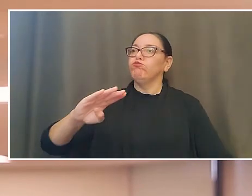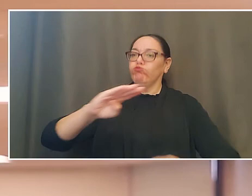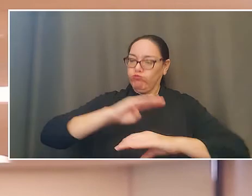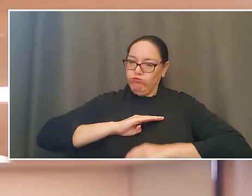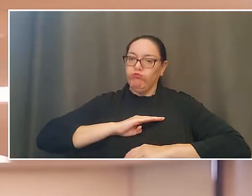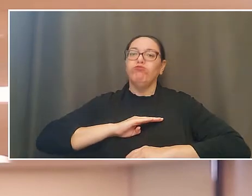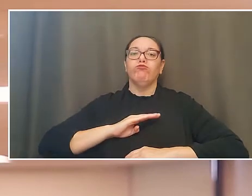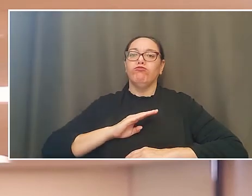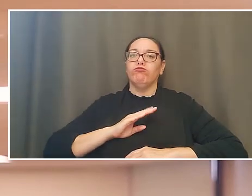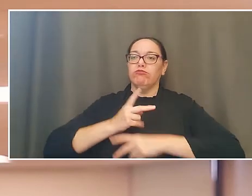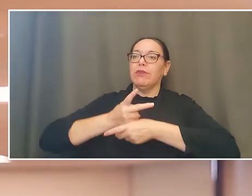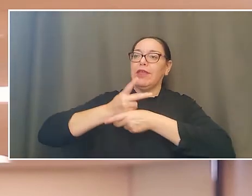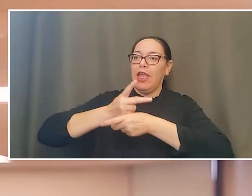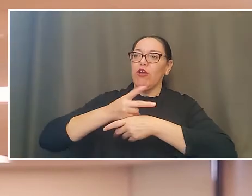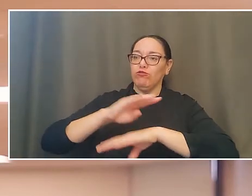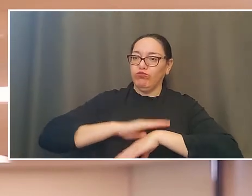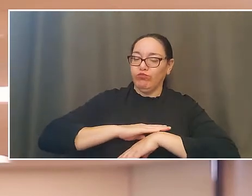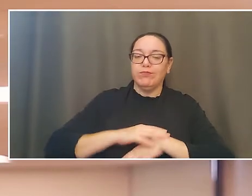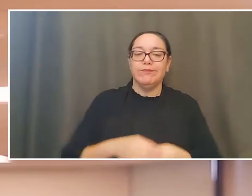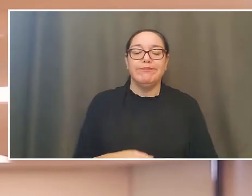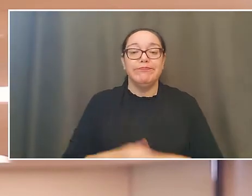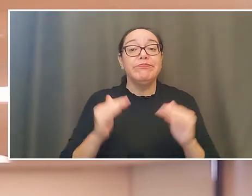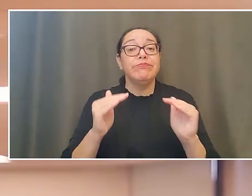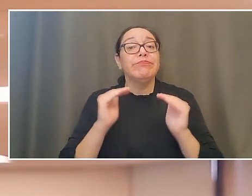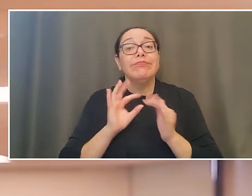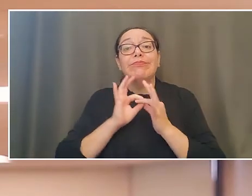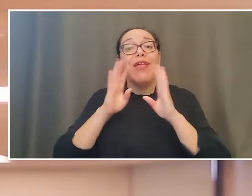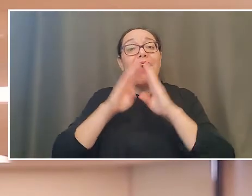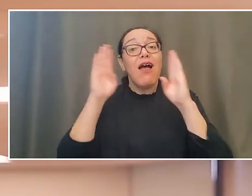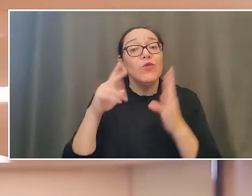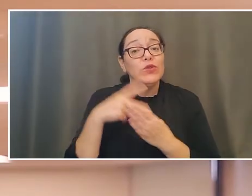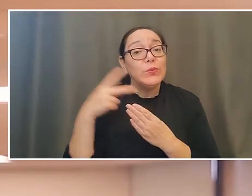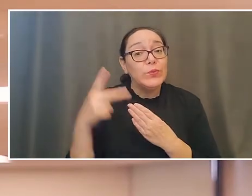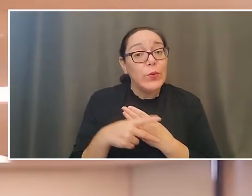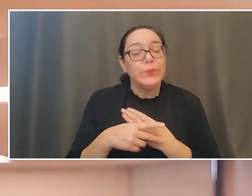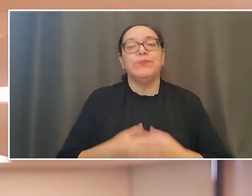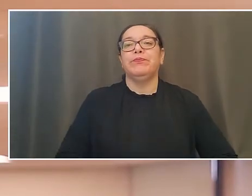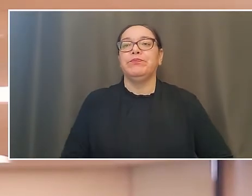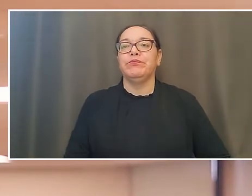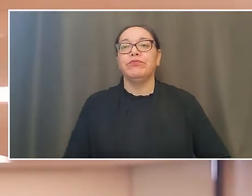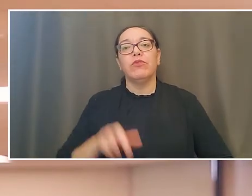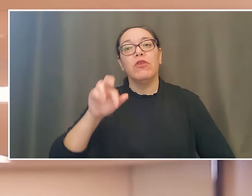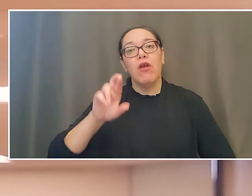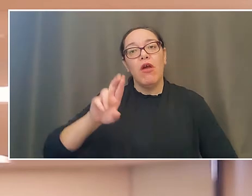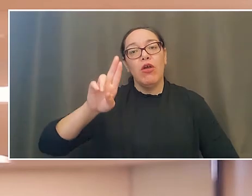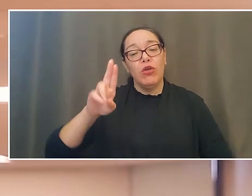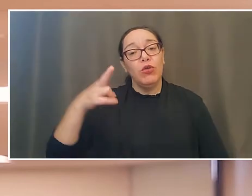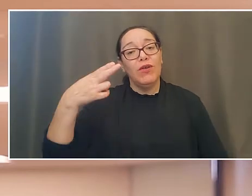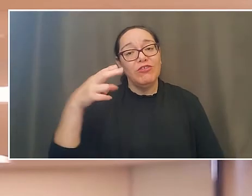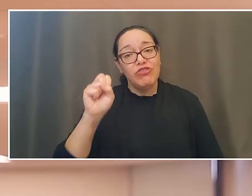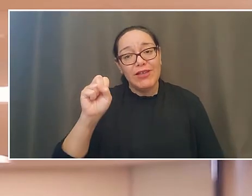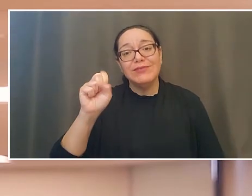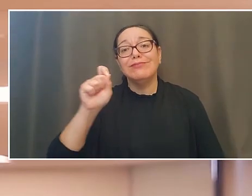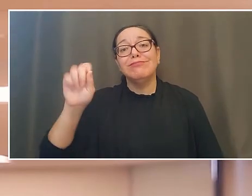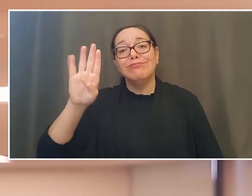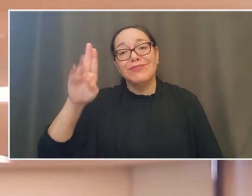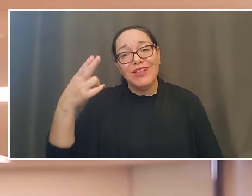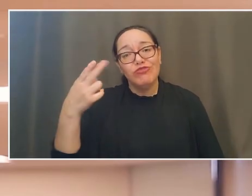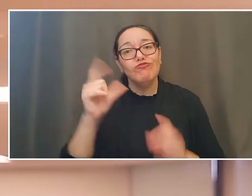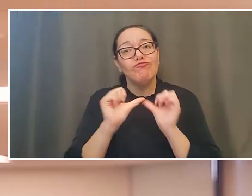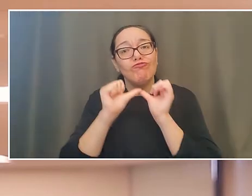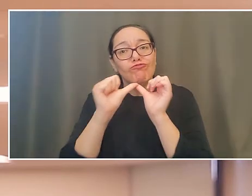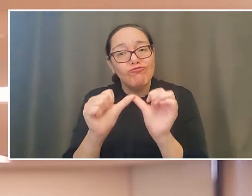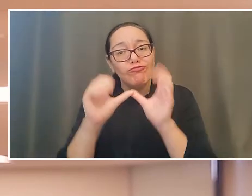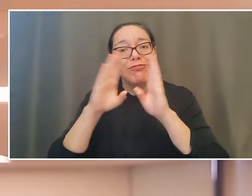care. Some updates in our housing programs. RUH-SBH continued to provide housing and homeless services